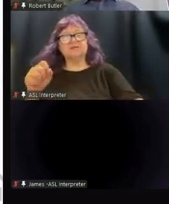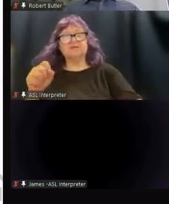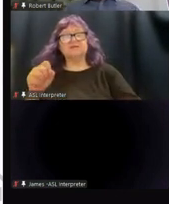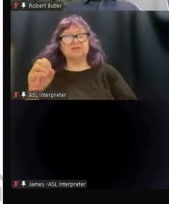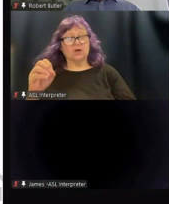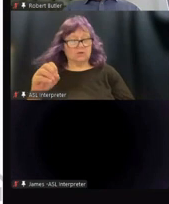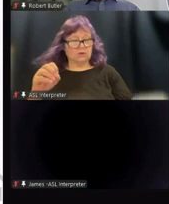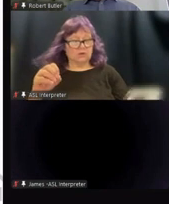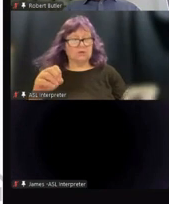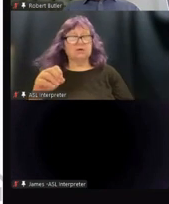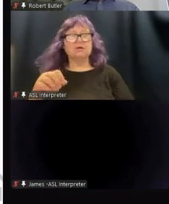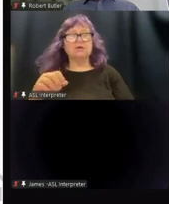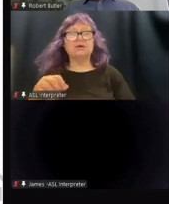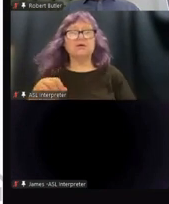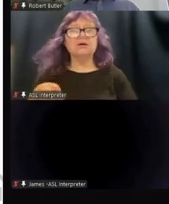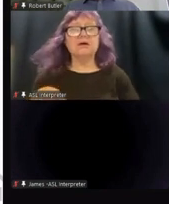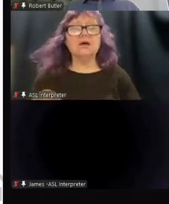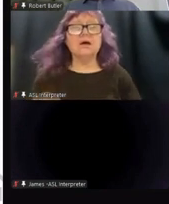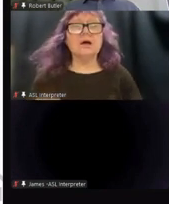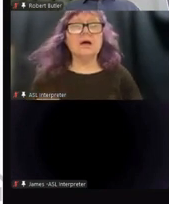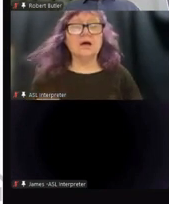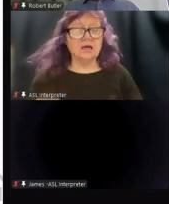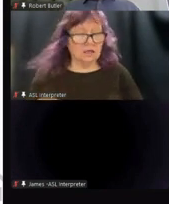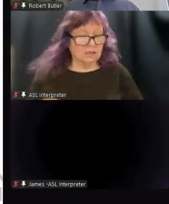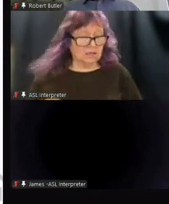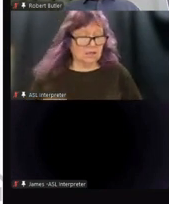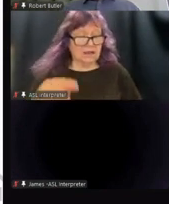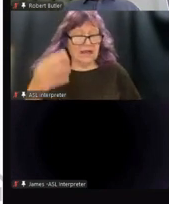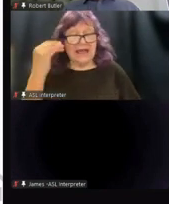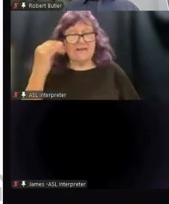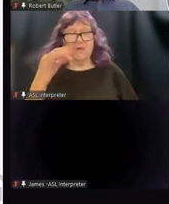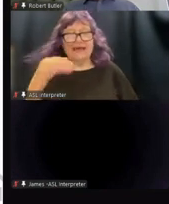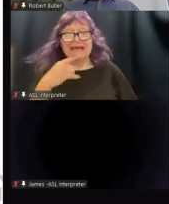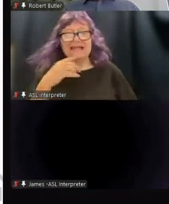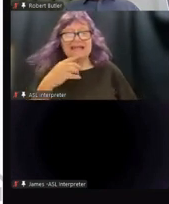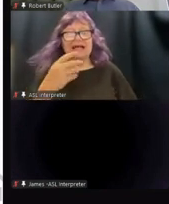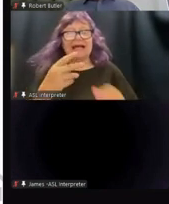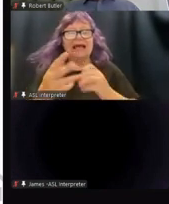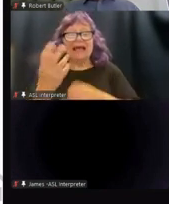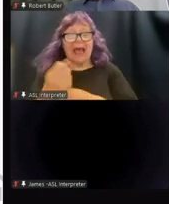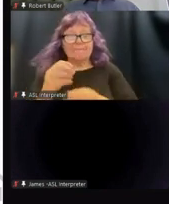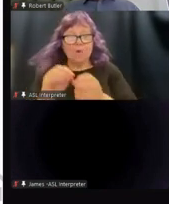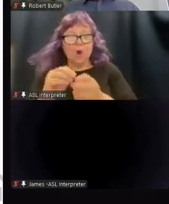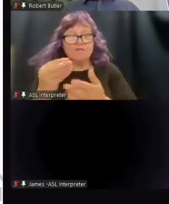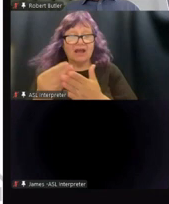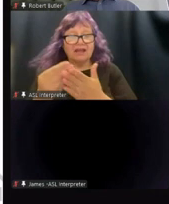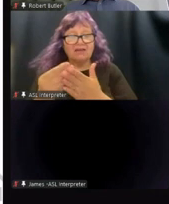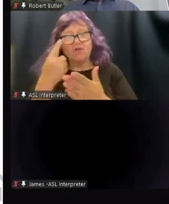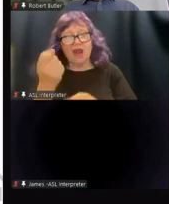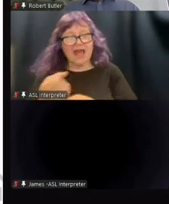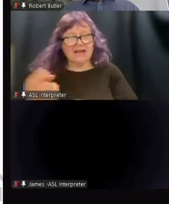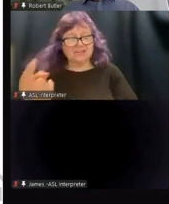And then, assuming we are able to secure some additional funding as we move into next year,